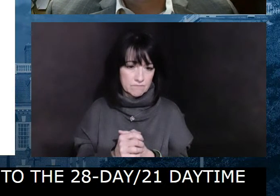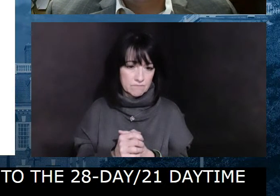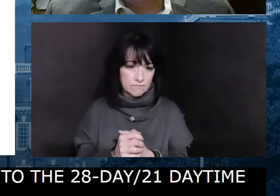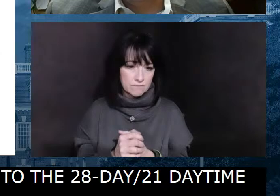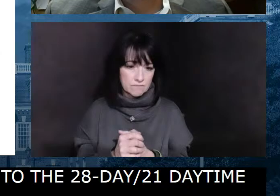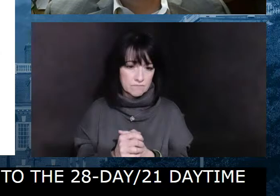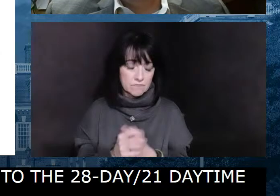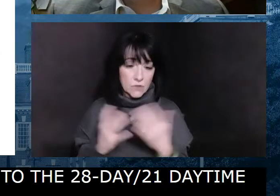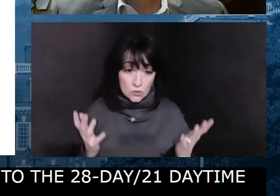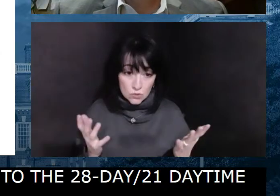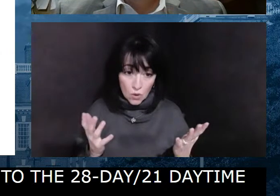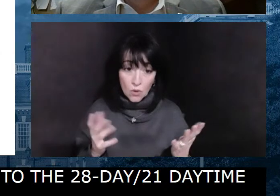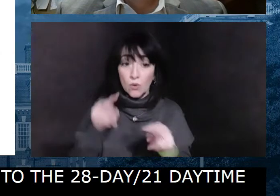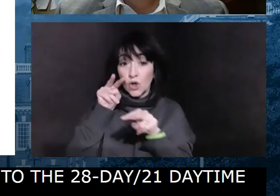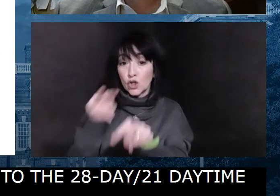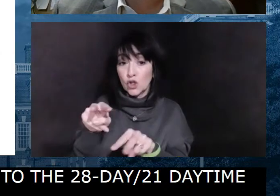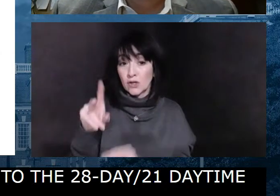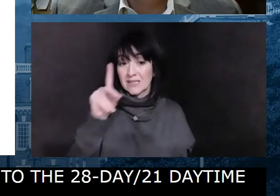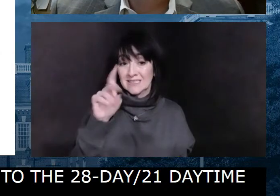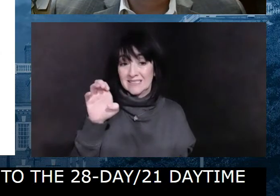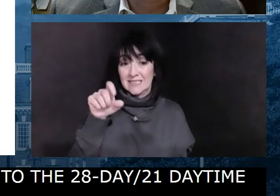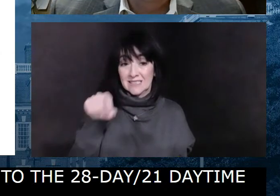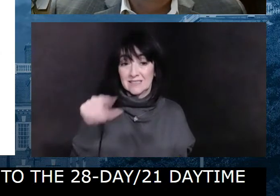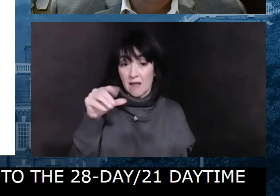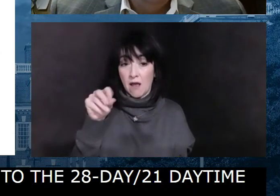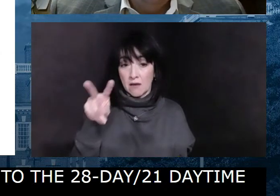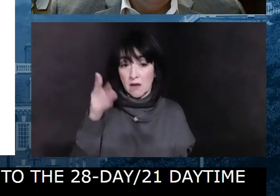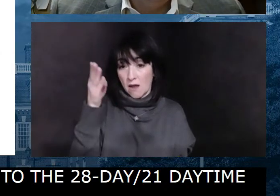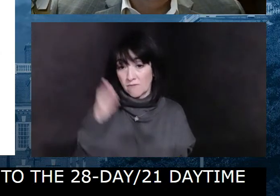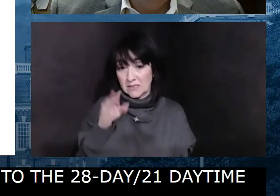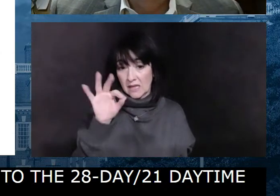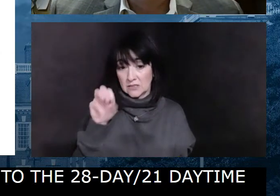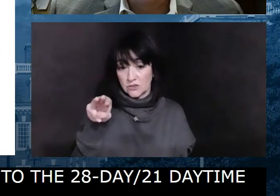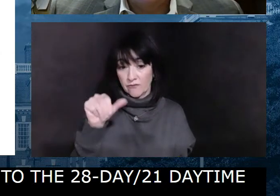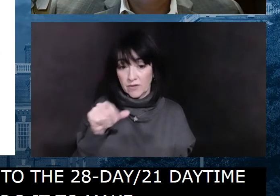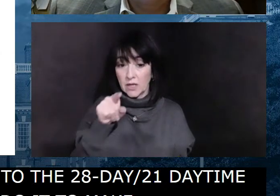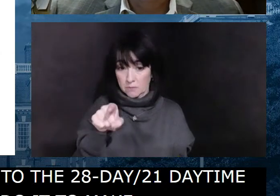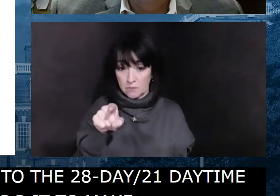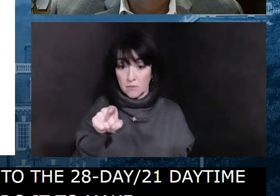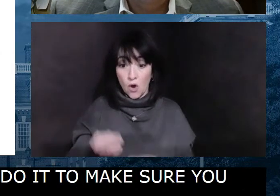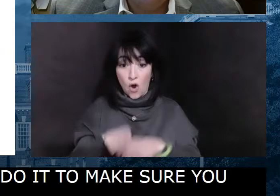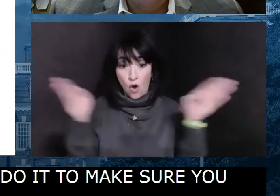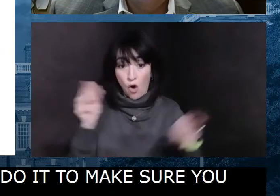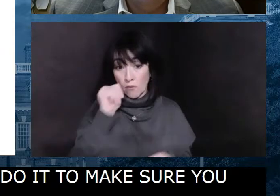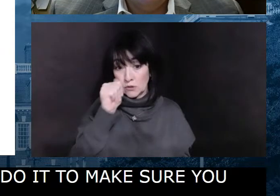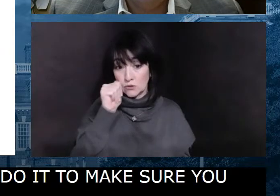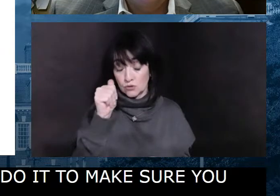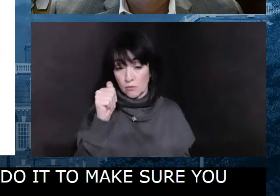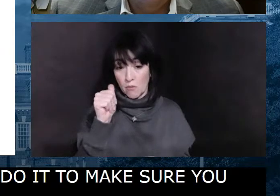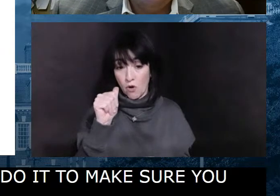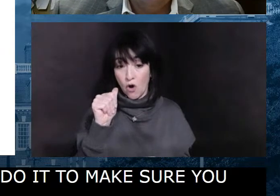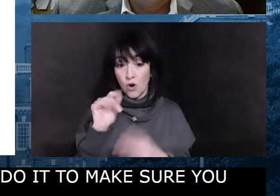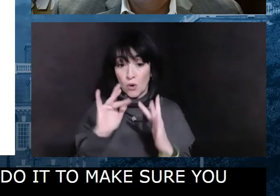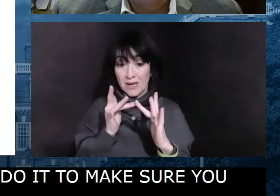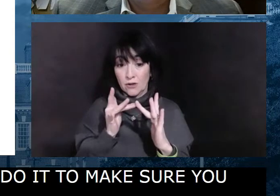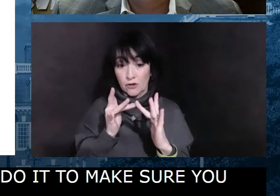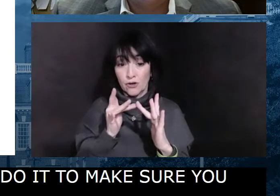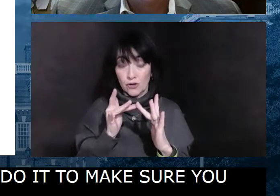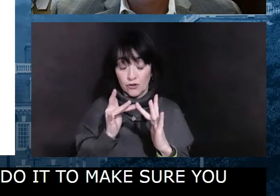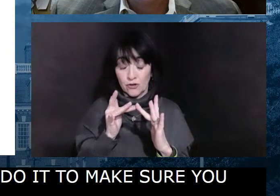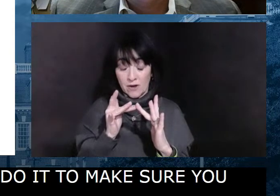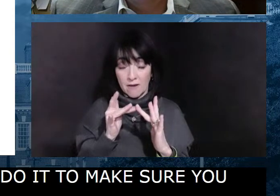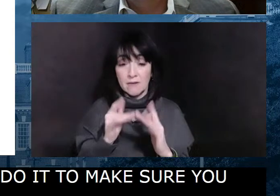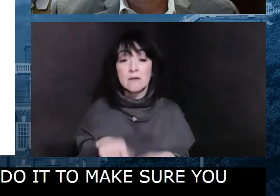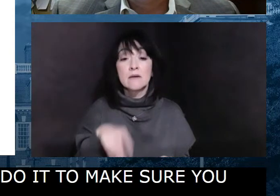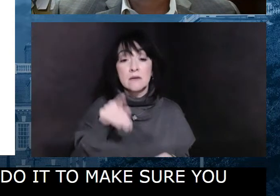So de.gov/FEMA tomorrow, 11 o'clock to sign up. Go over a few testing things. It wouldn't be a press conference if I didn't talk about